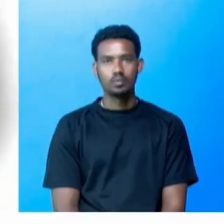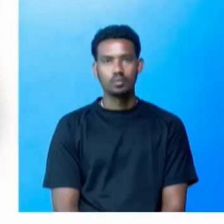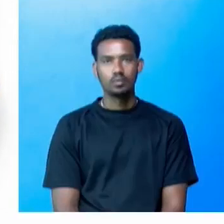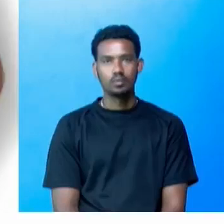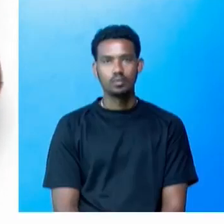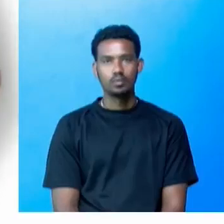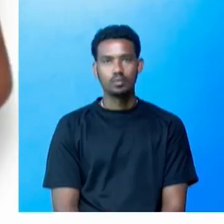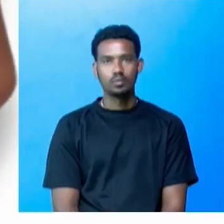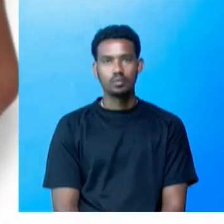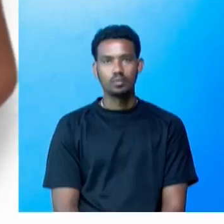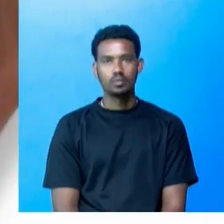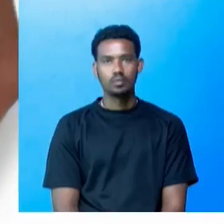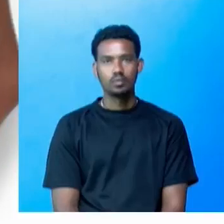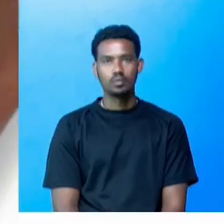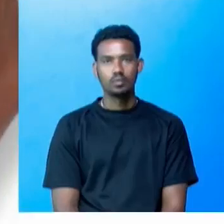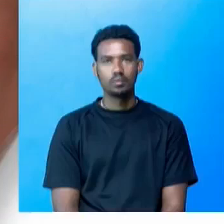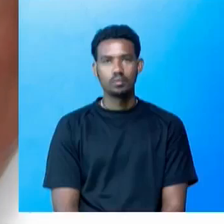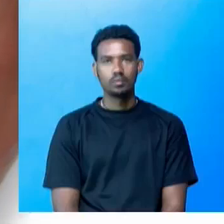friend